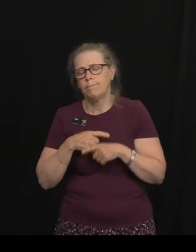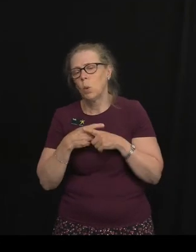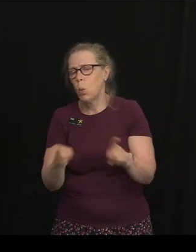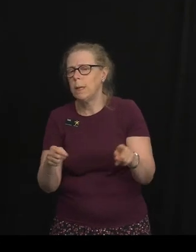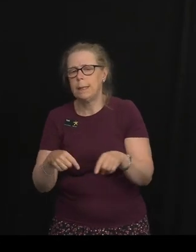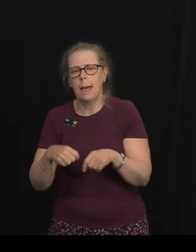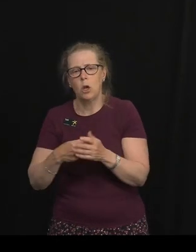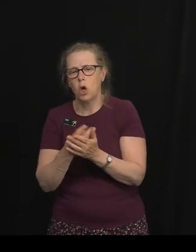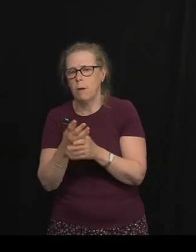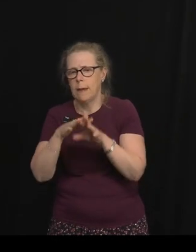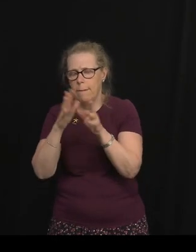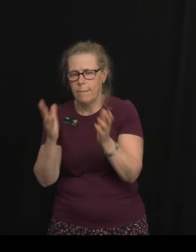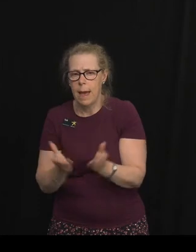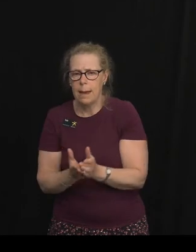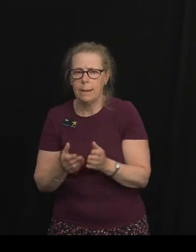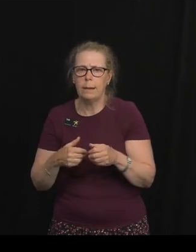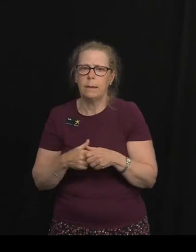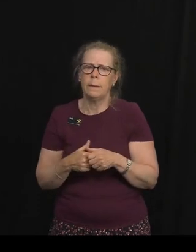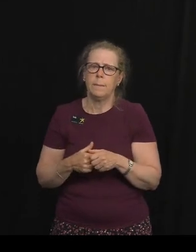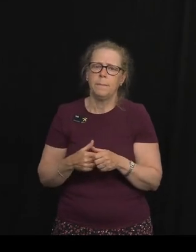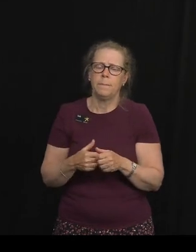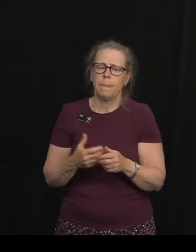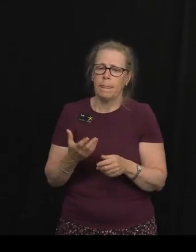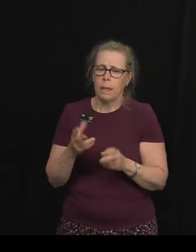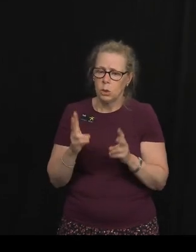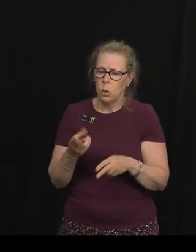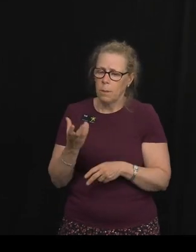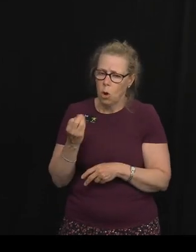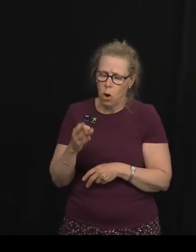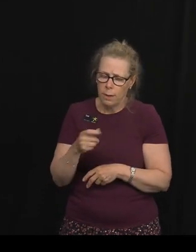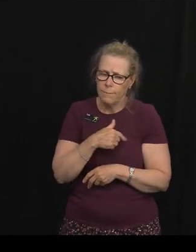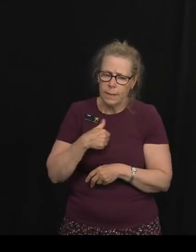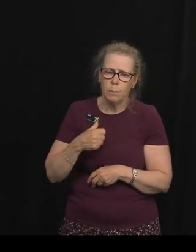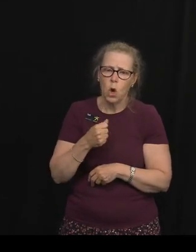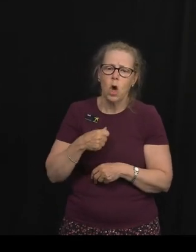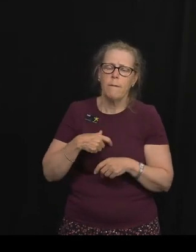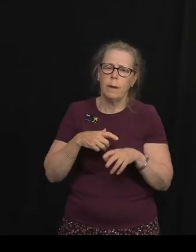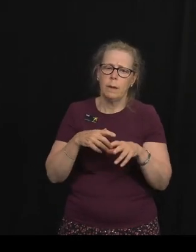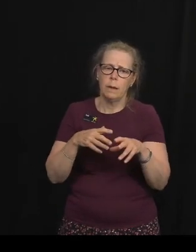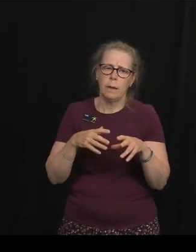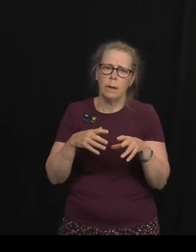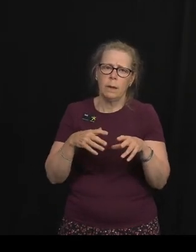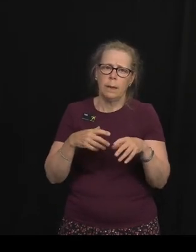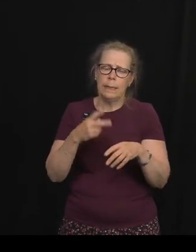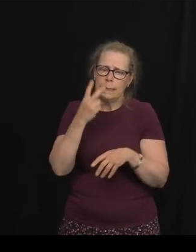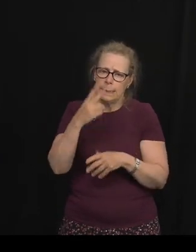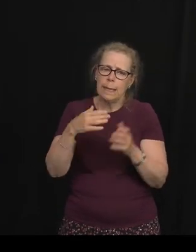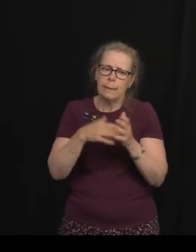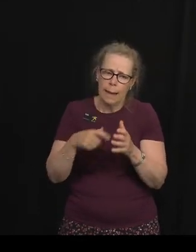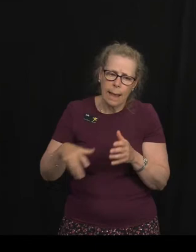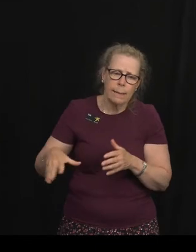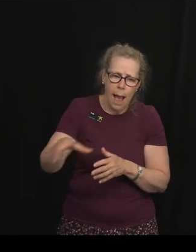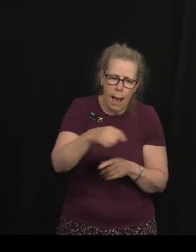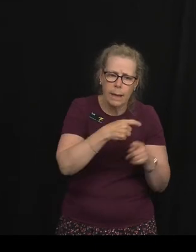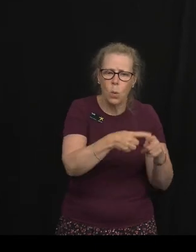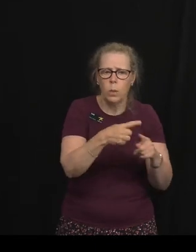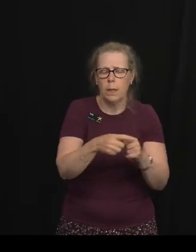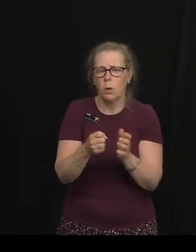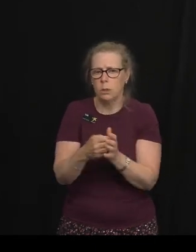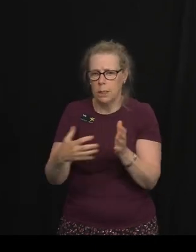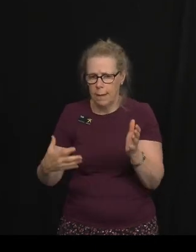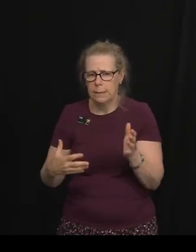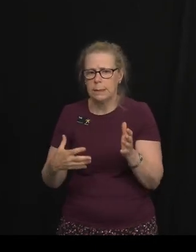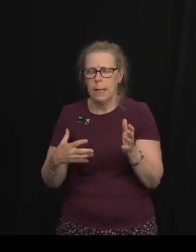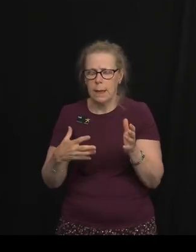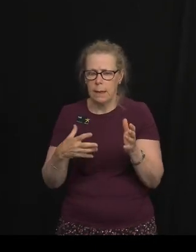Anders and Karin needs to build that kind of actions into that setting. And we from civil society also need